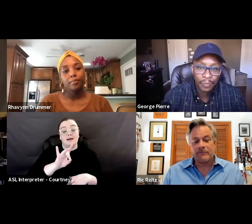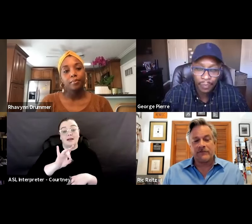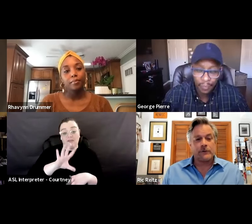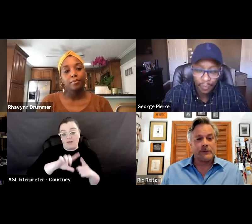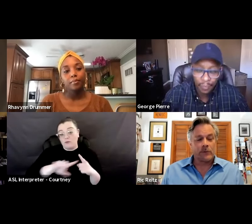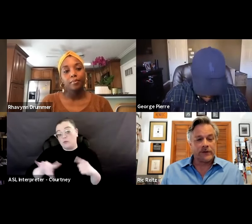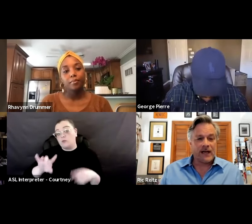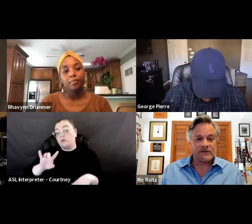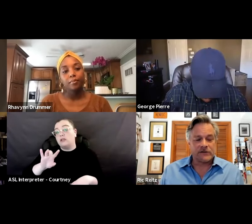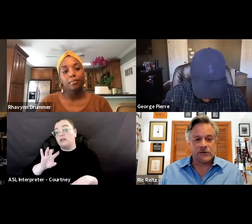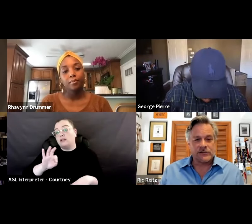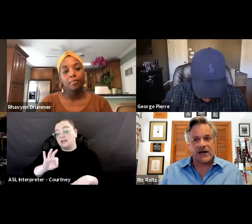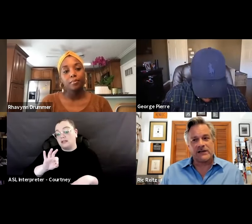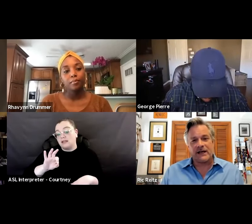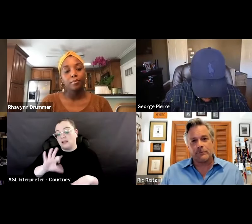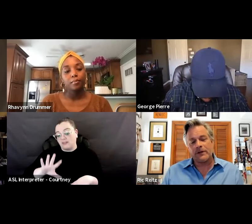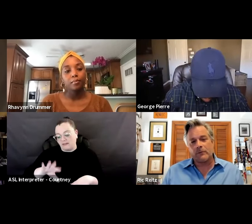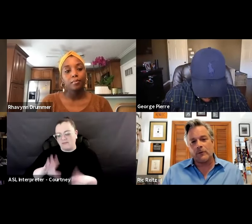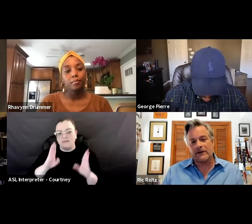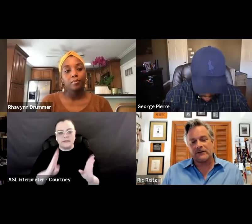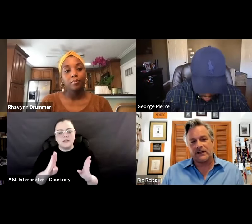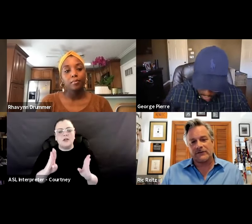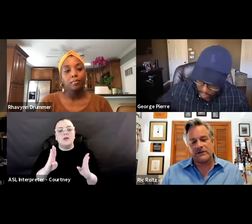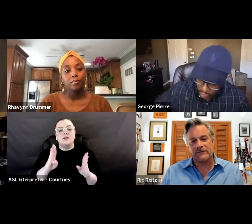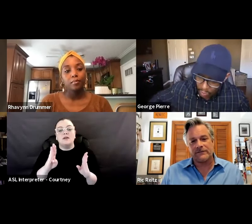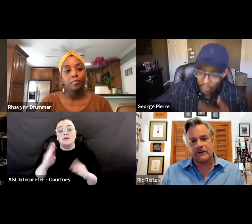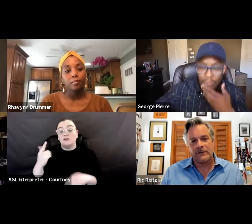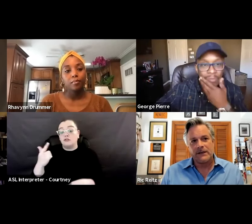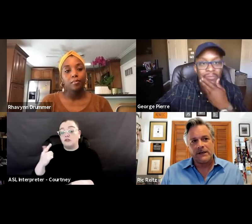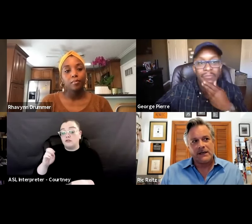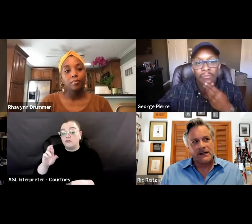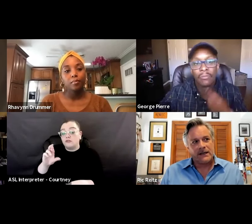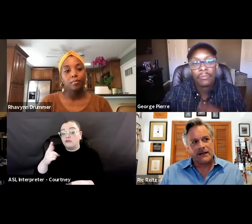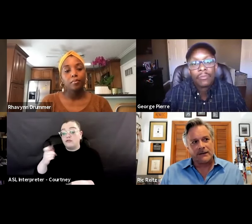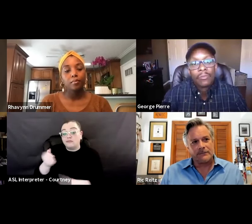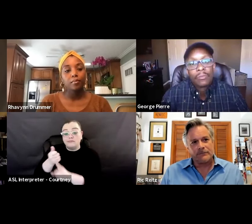1995, few people realized that Georgia actually had a pretty robust television and film